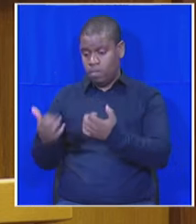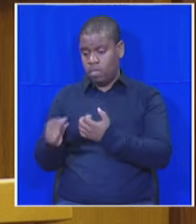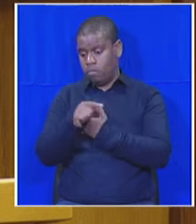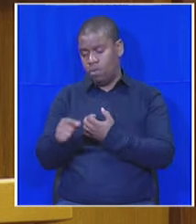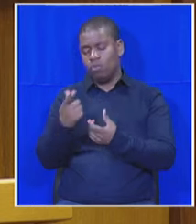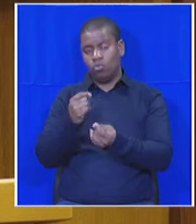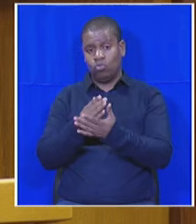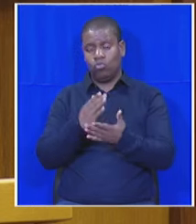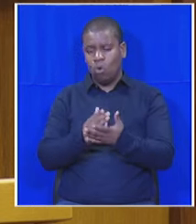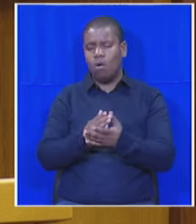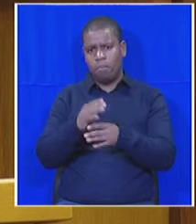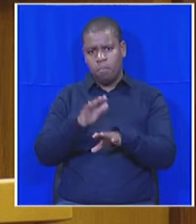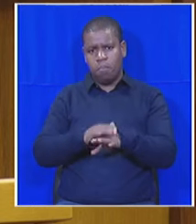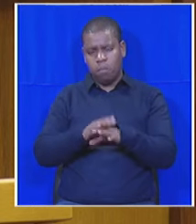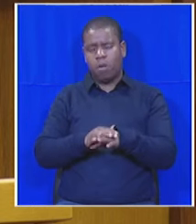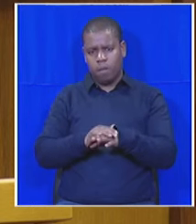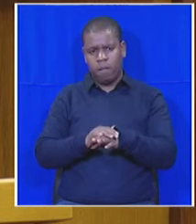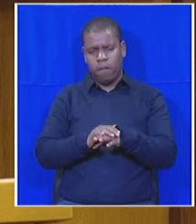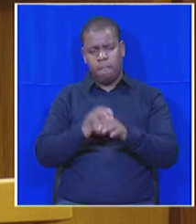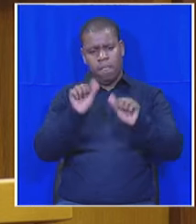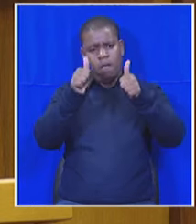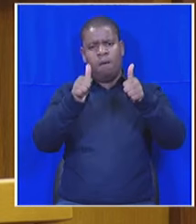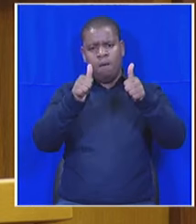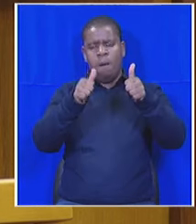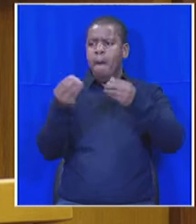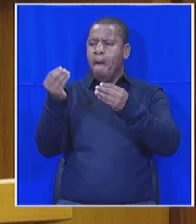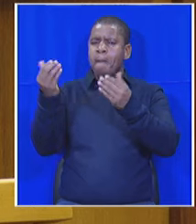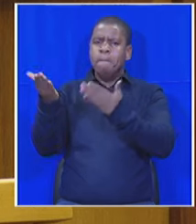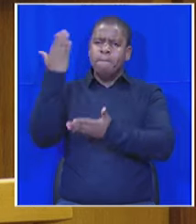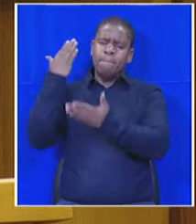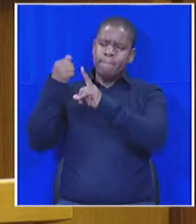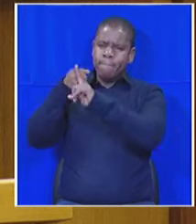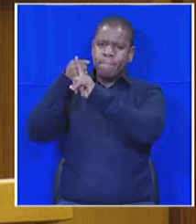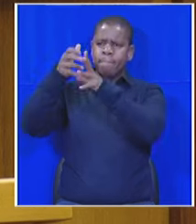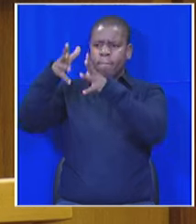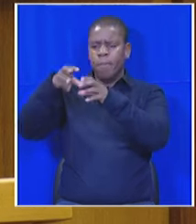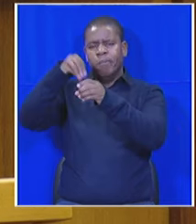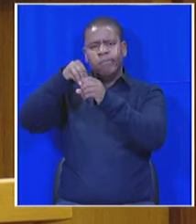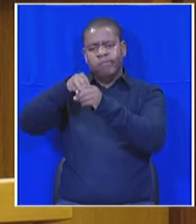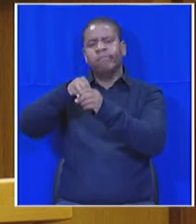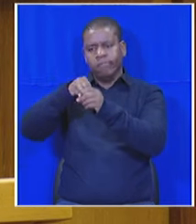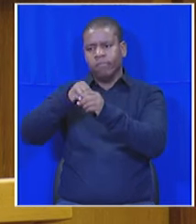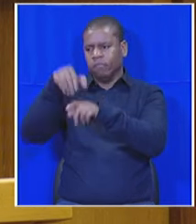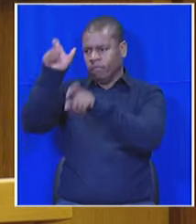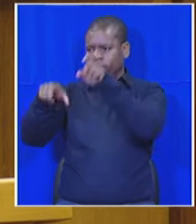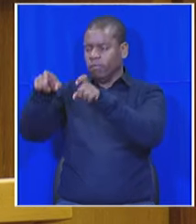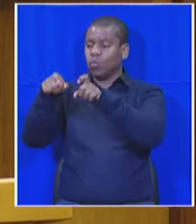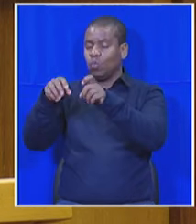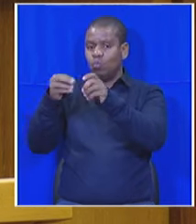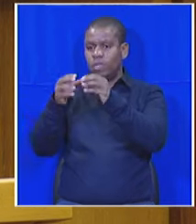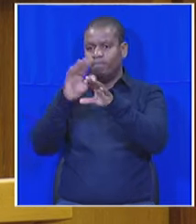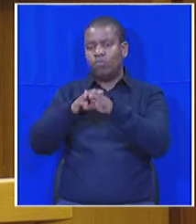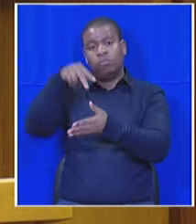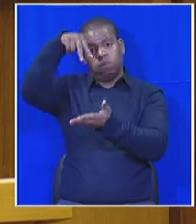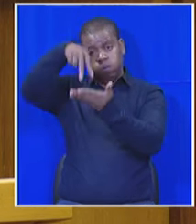more monuments in honor of these gallant fighters. This budget, Chairperson, will make sure that